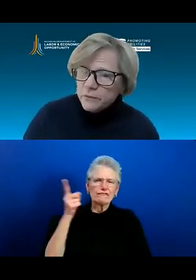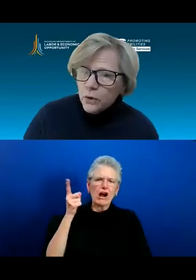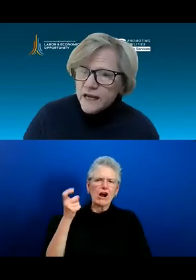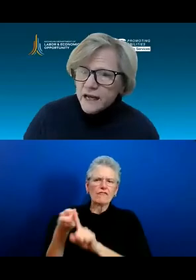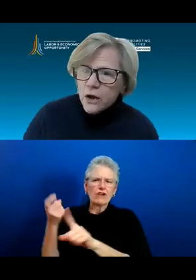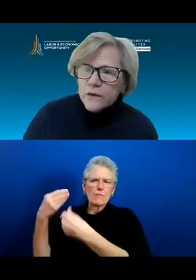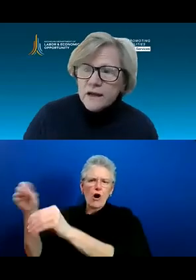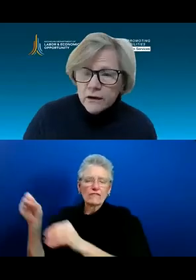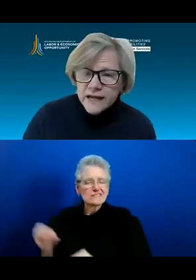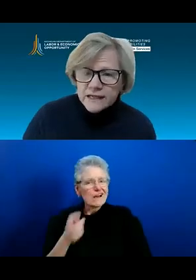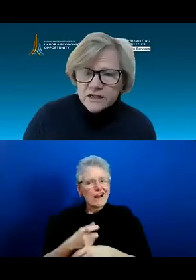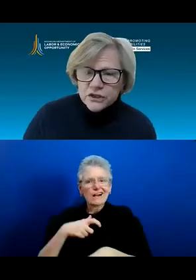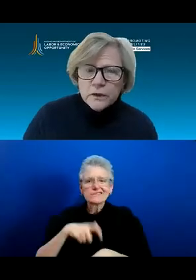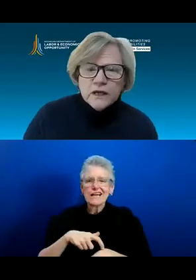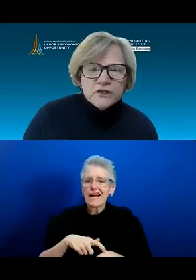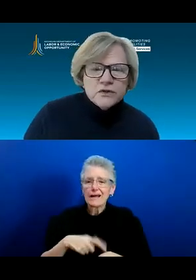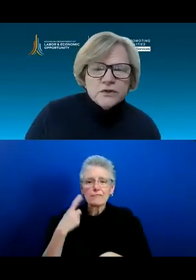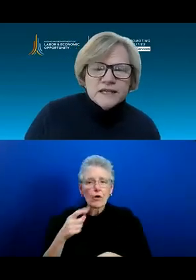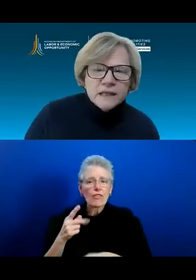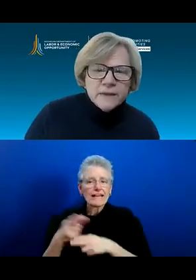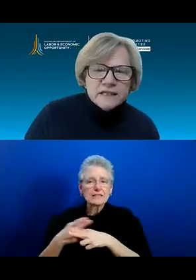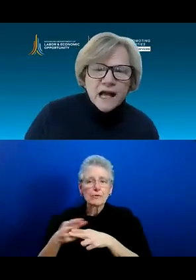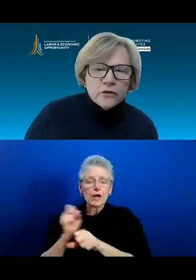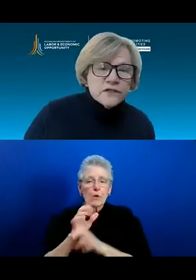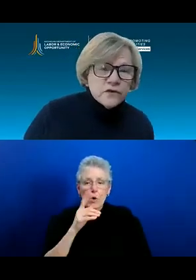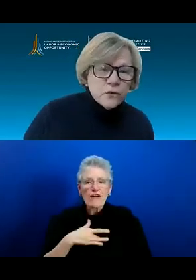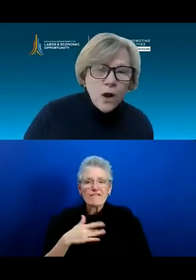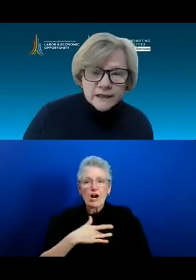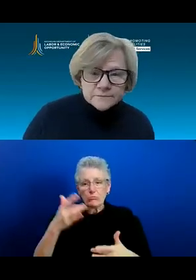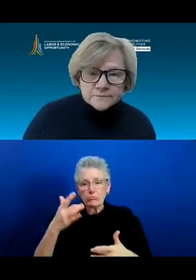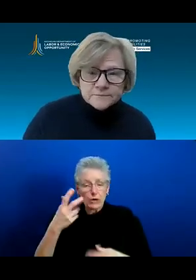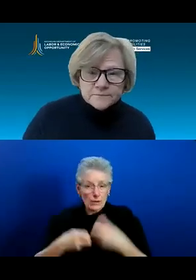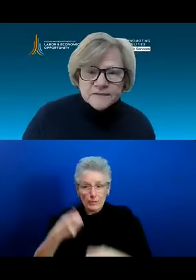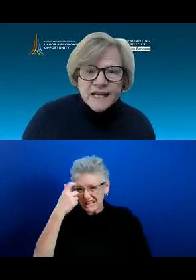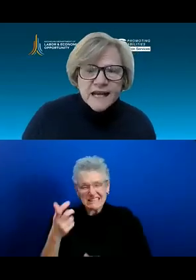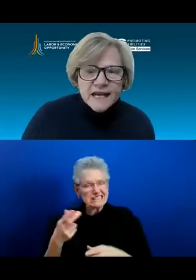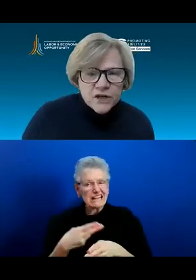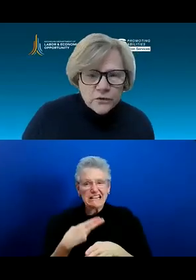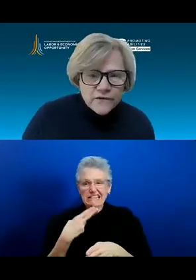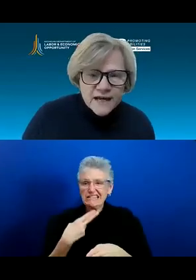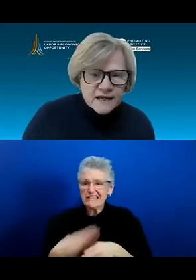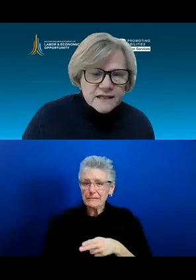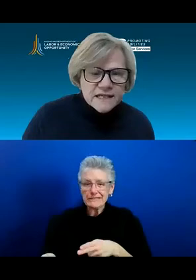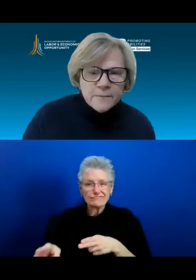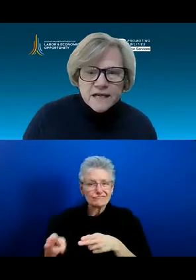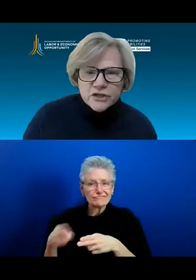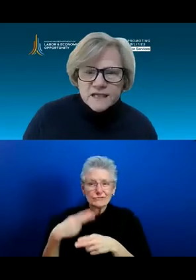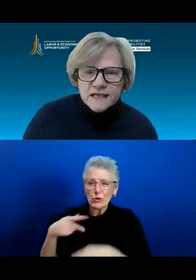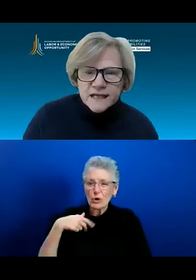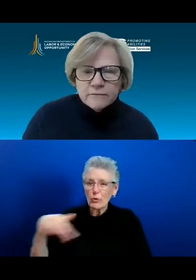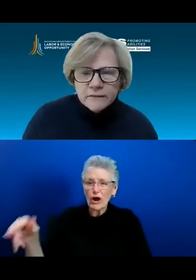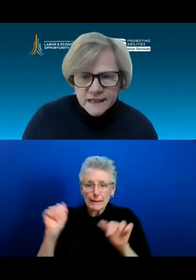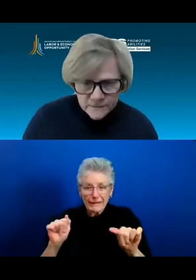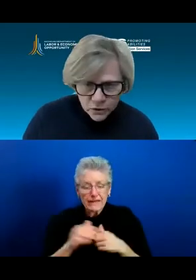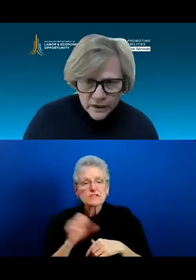temp employee with a cardiac issue due to his limited tolerance for walking. He notified the temp